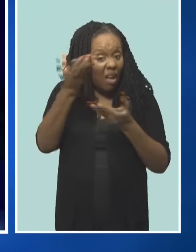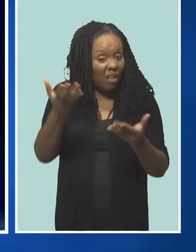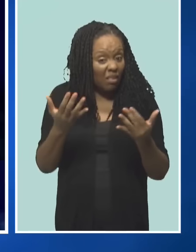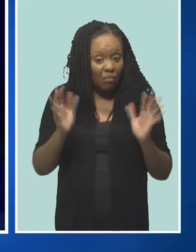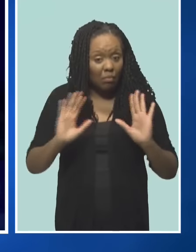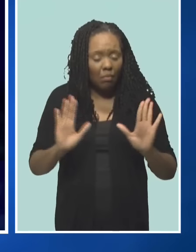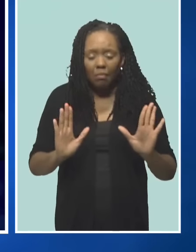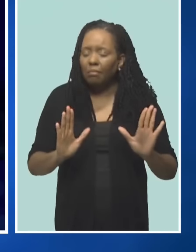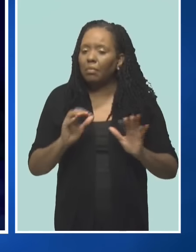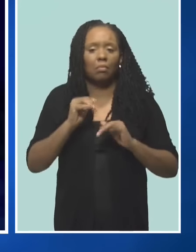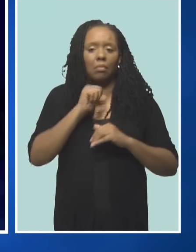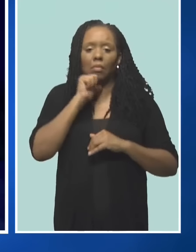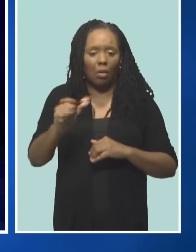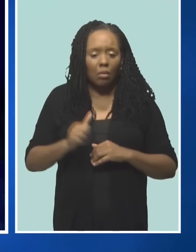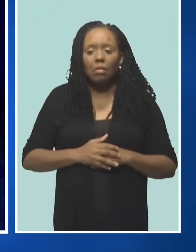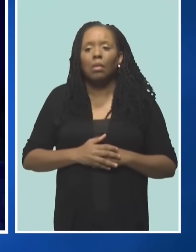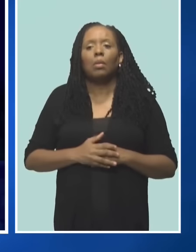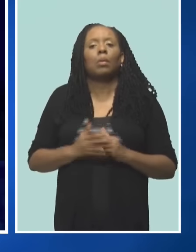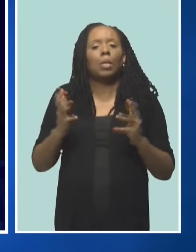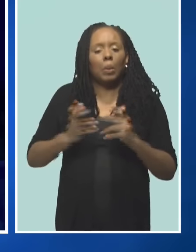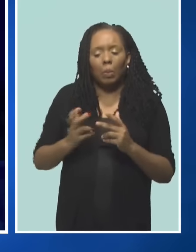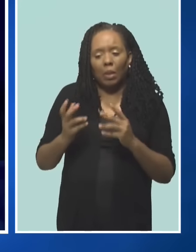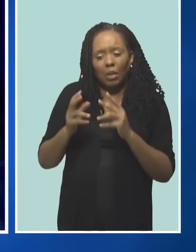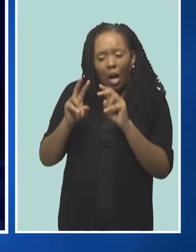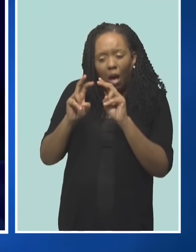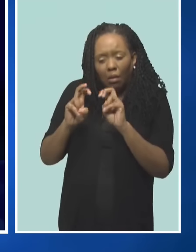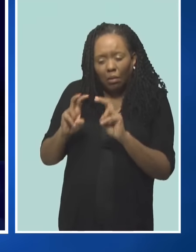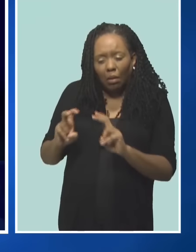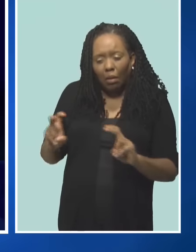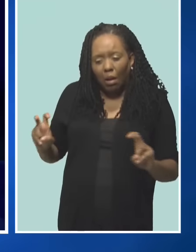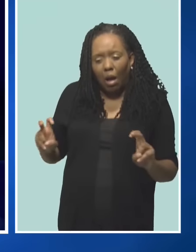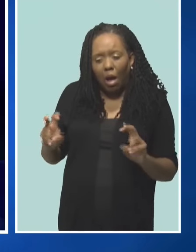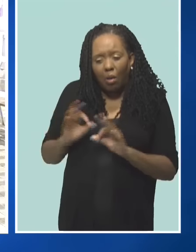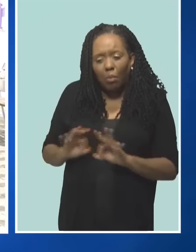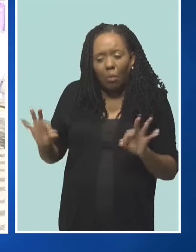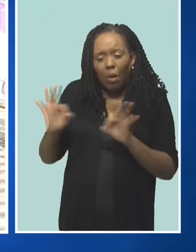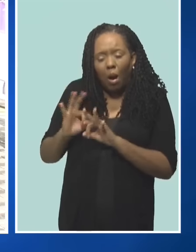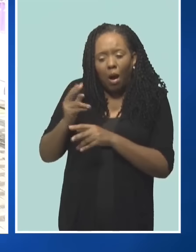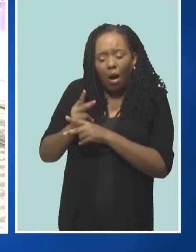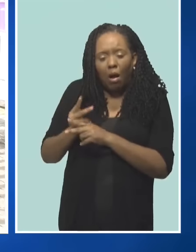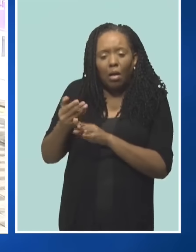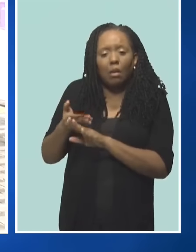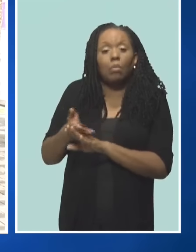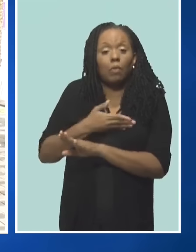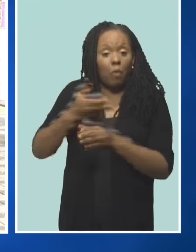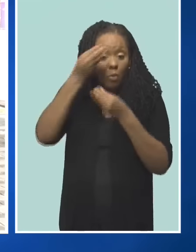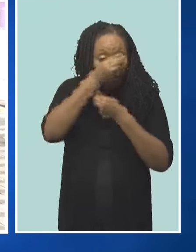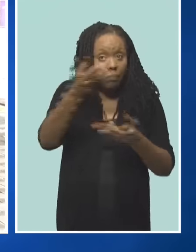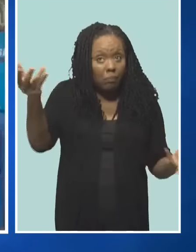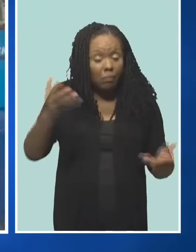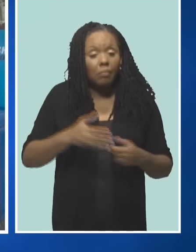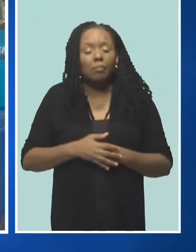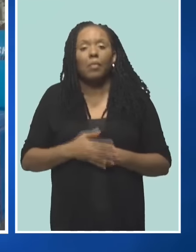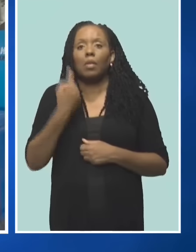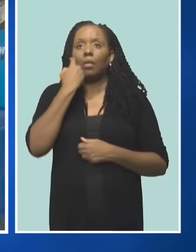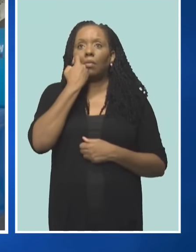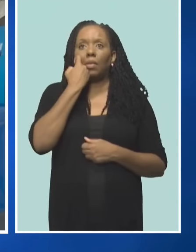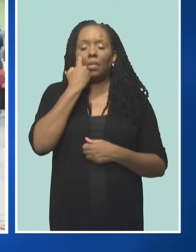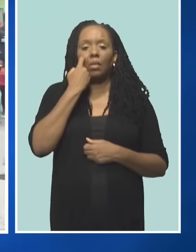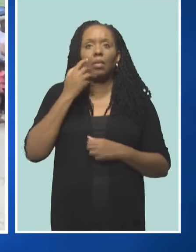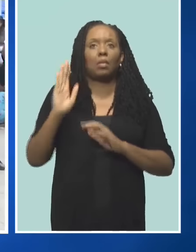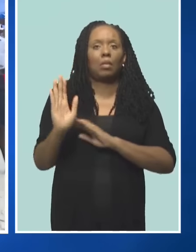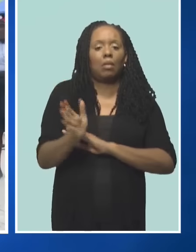time as it relates to the way forward in bringing the perpetrators to justice. Turning his attention to the recently held Cricket World